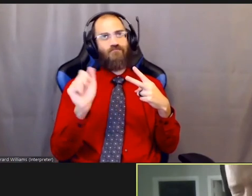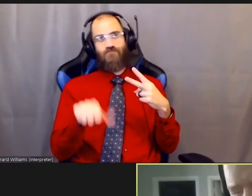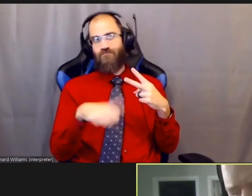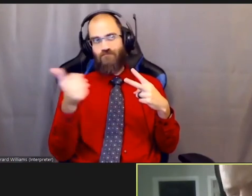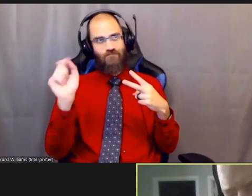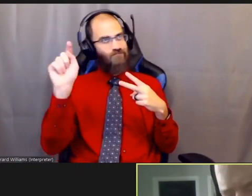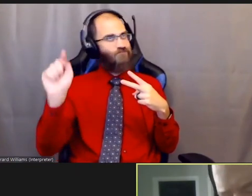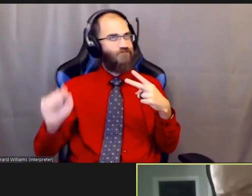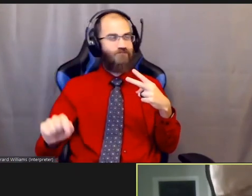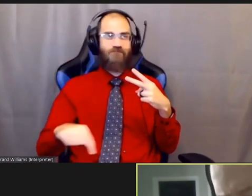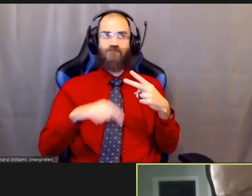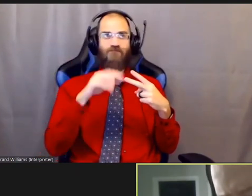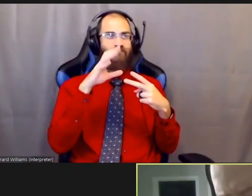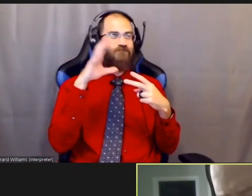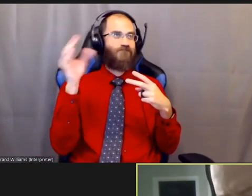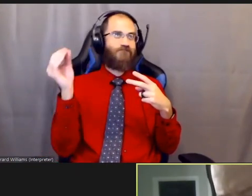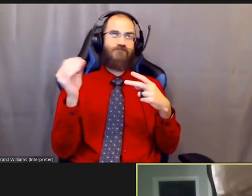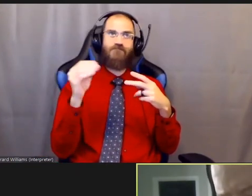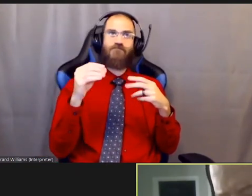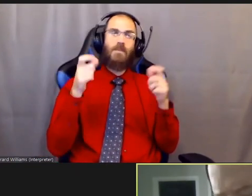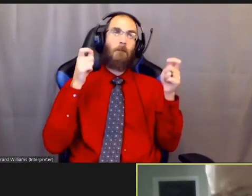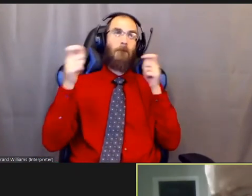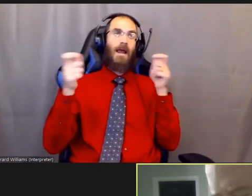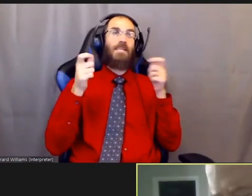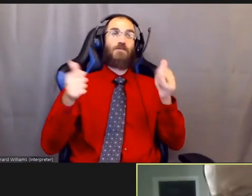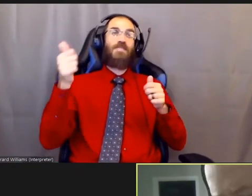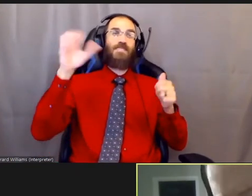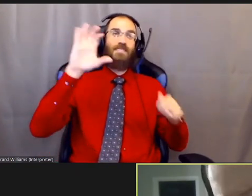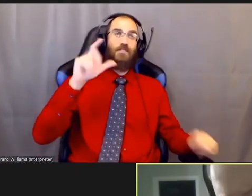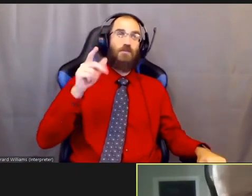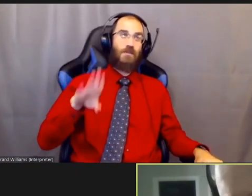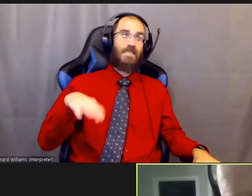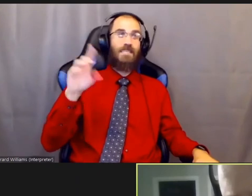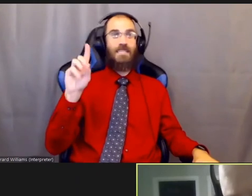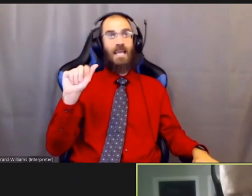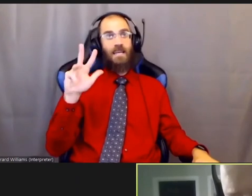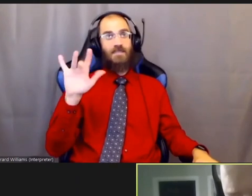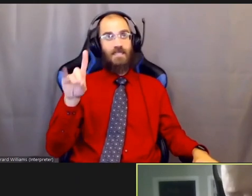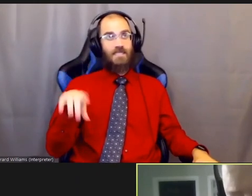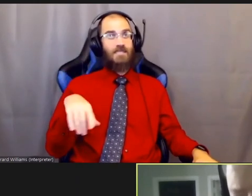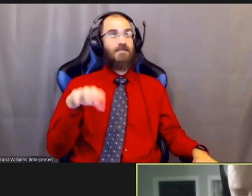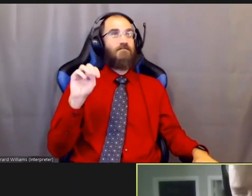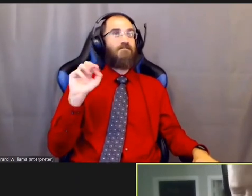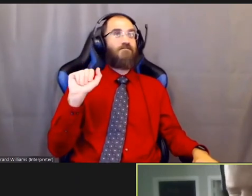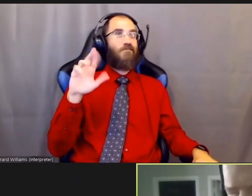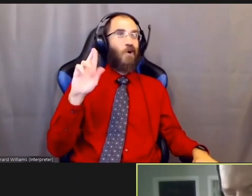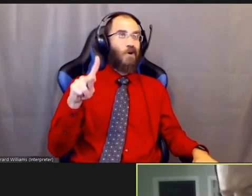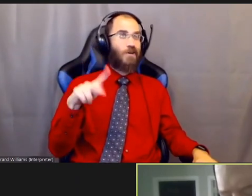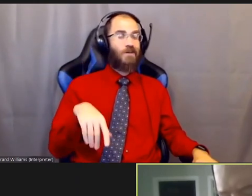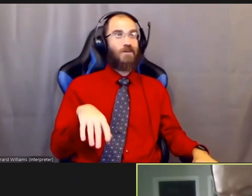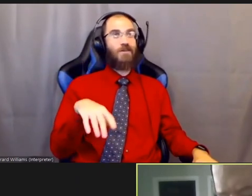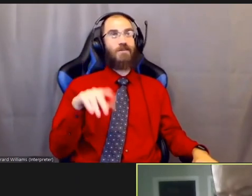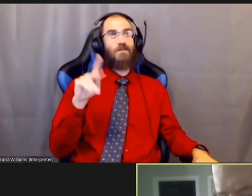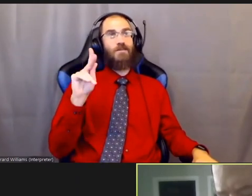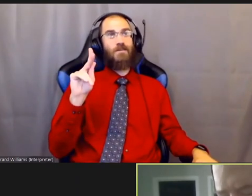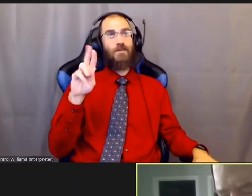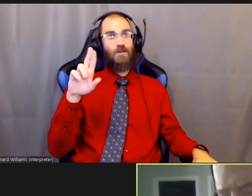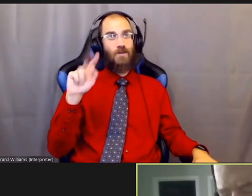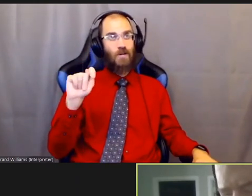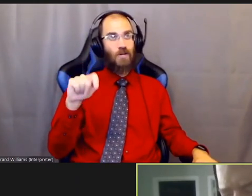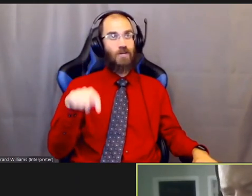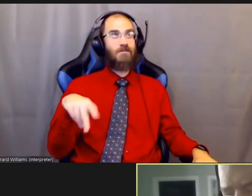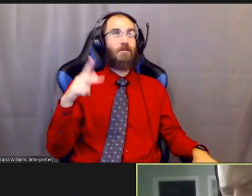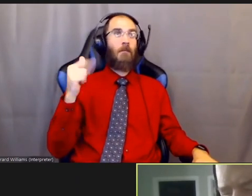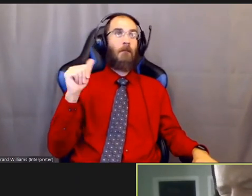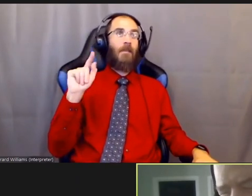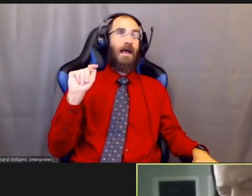others, and the senior management in CGB, David and Mark and Kurt, and of course Patrick, and of